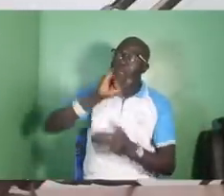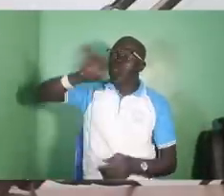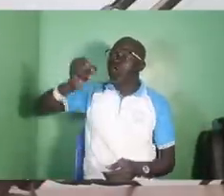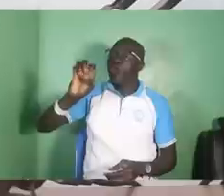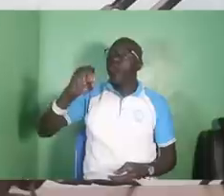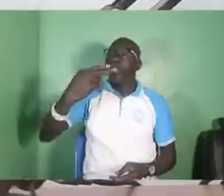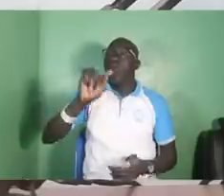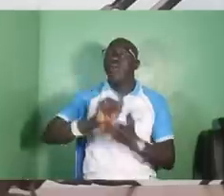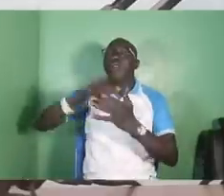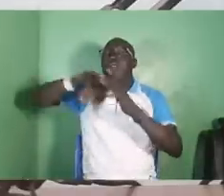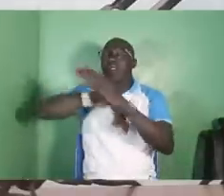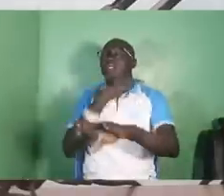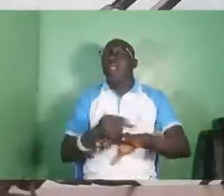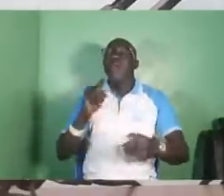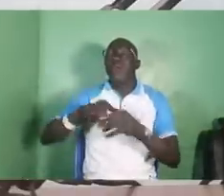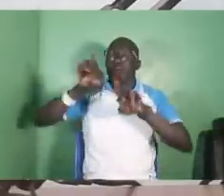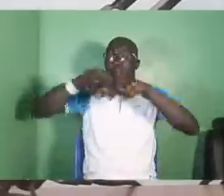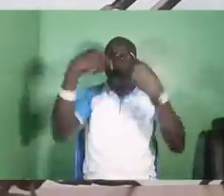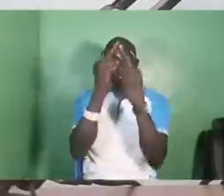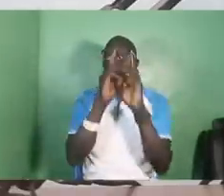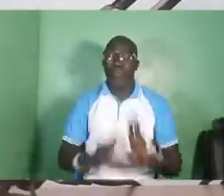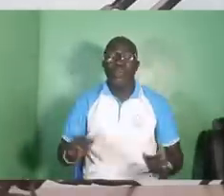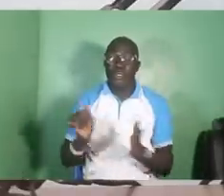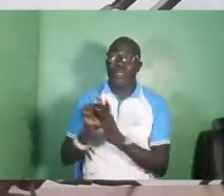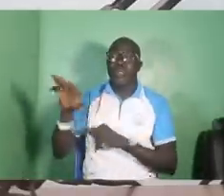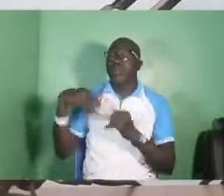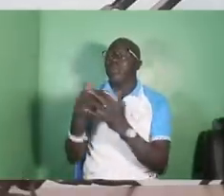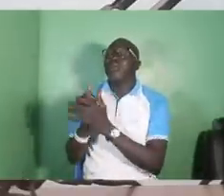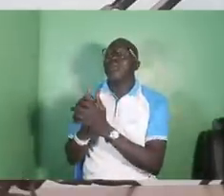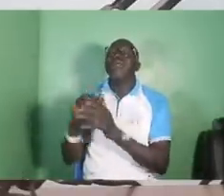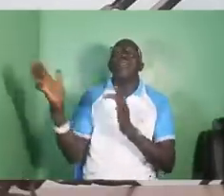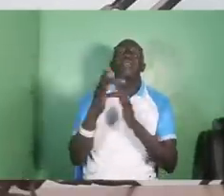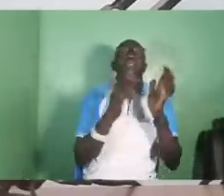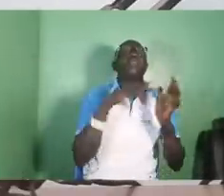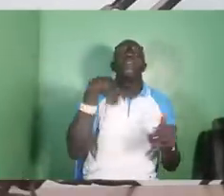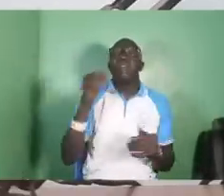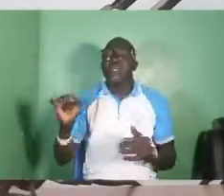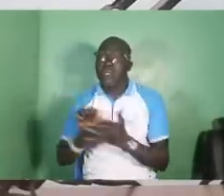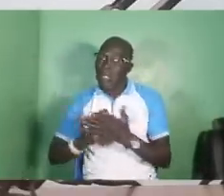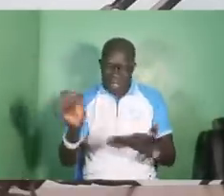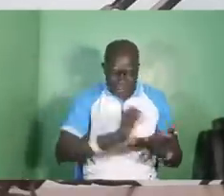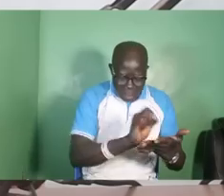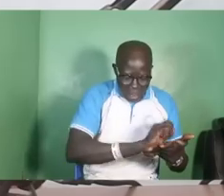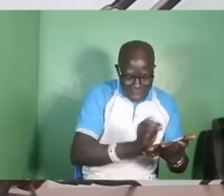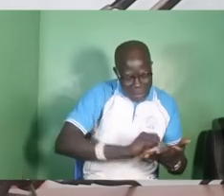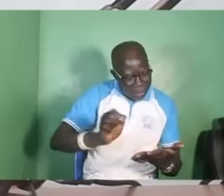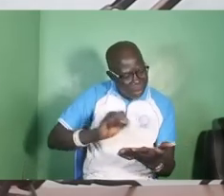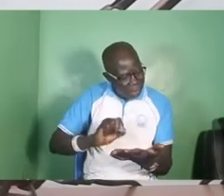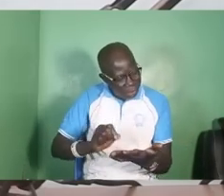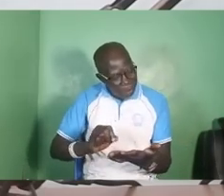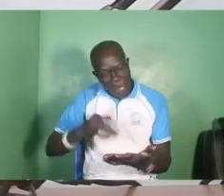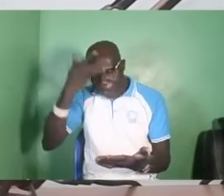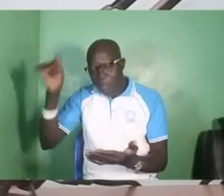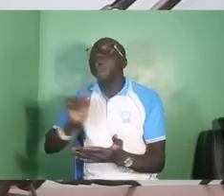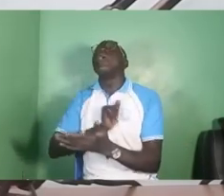ifihan. Le ti ko pati mo. Write the book of Revelation. The book of John and Bathfield. Yes, Jesus said,